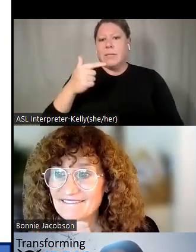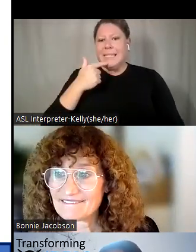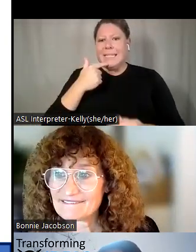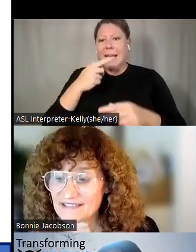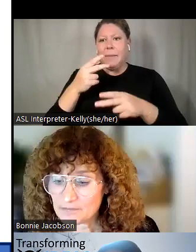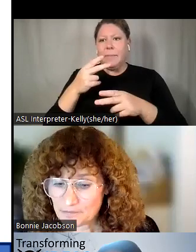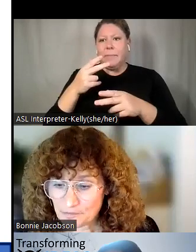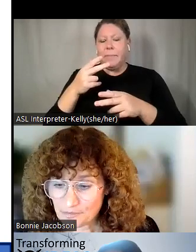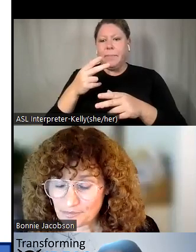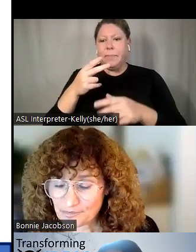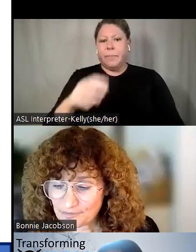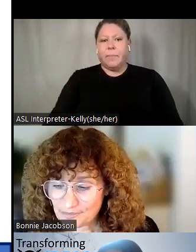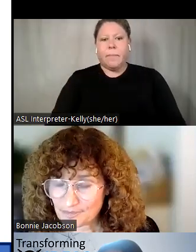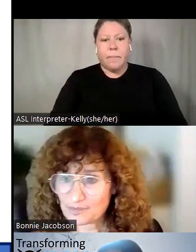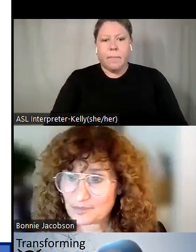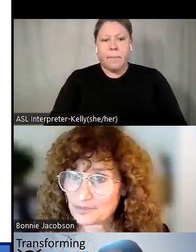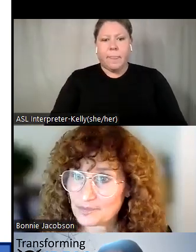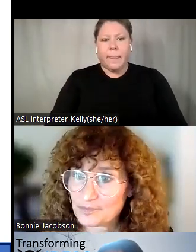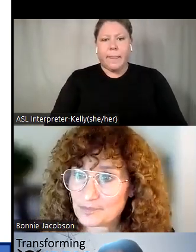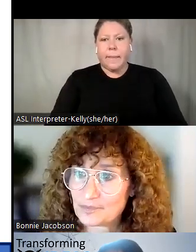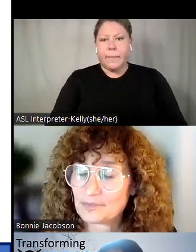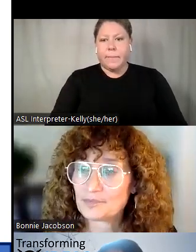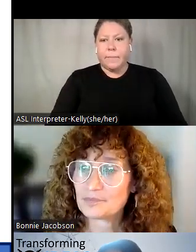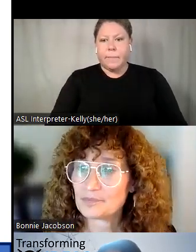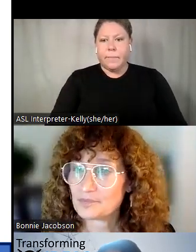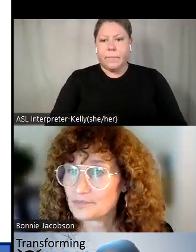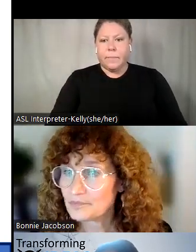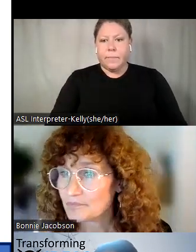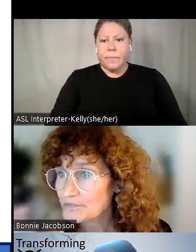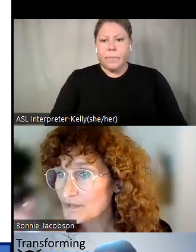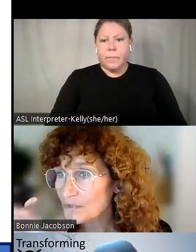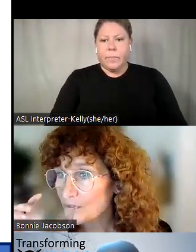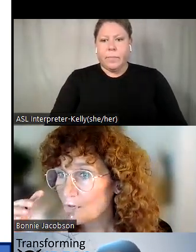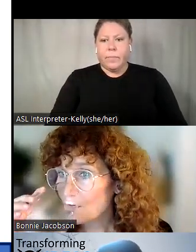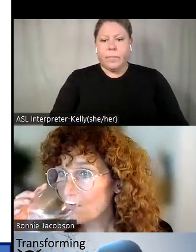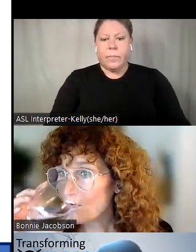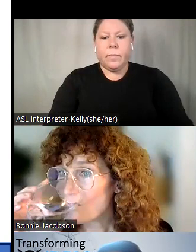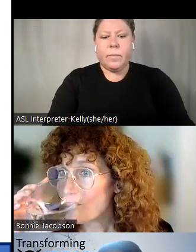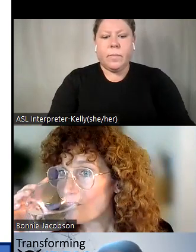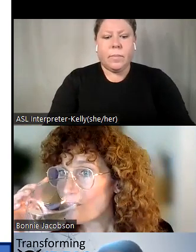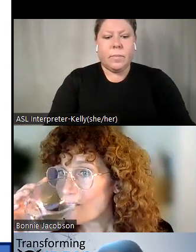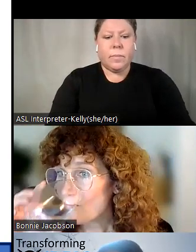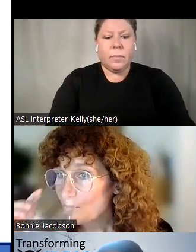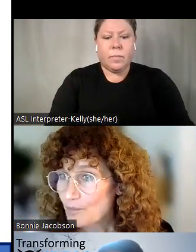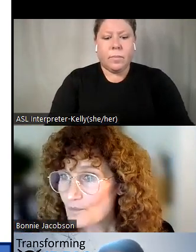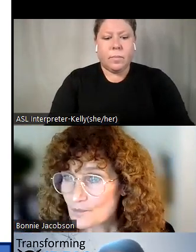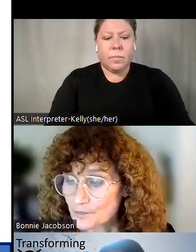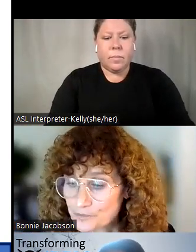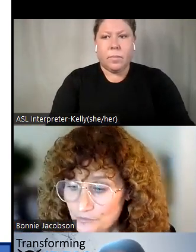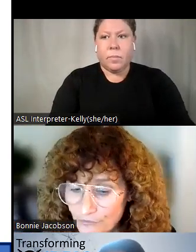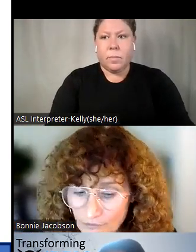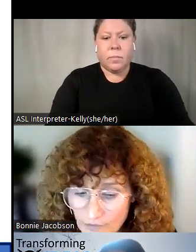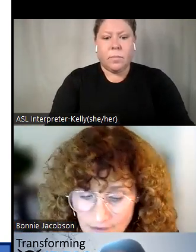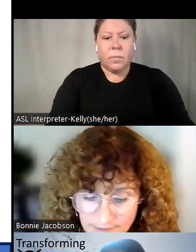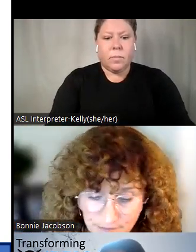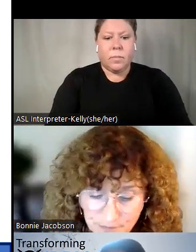also informs how we select and prioritize our improvement work, and